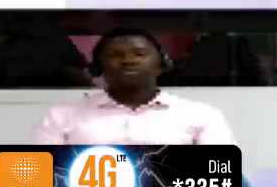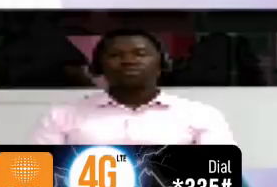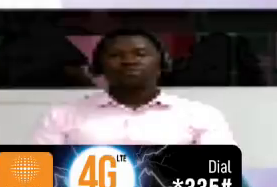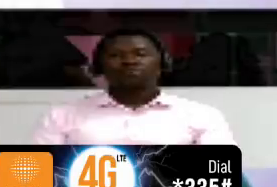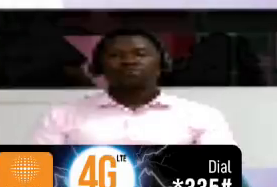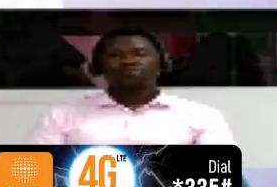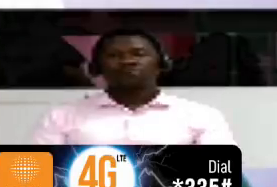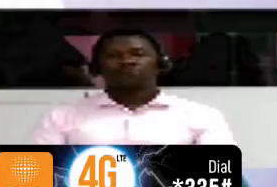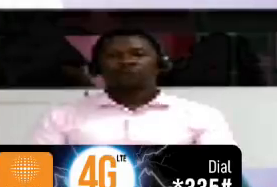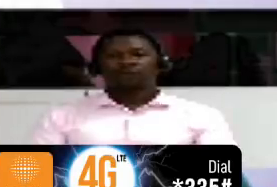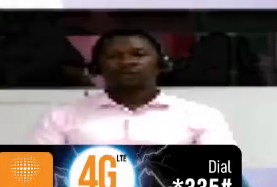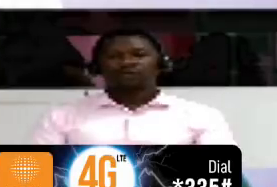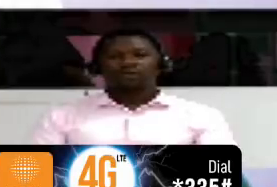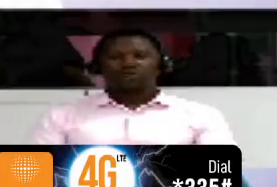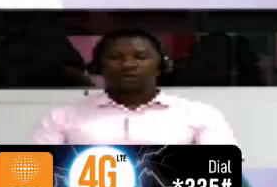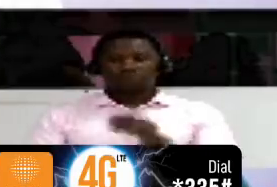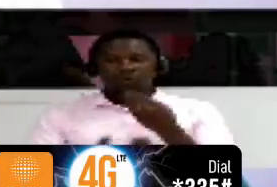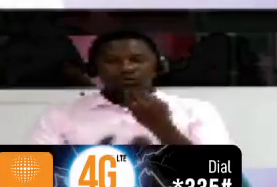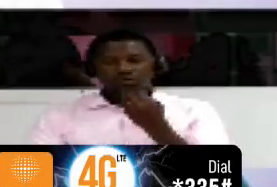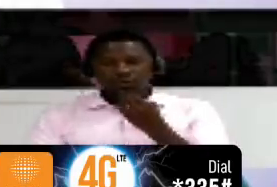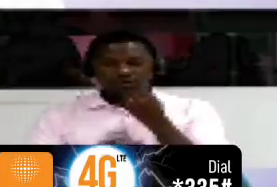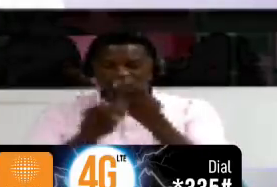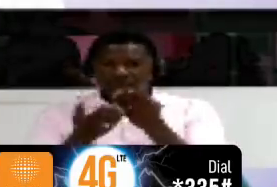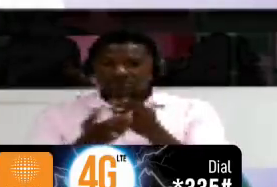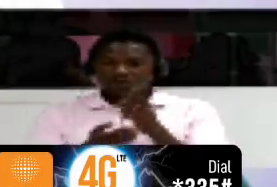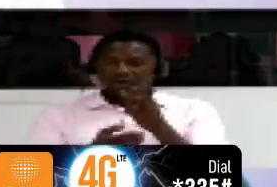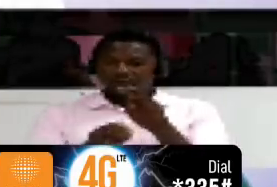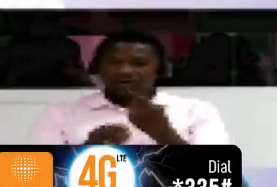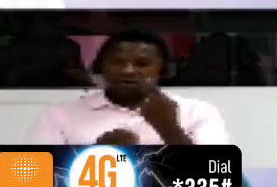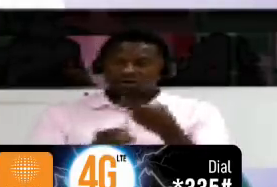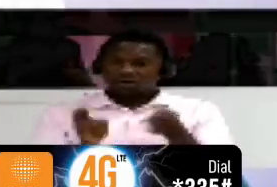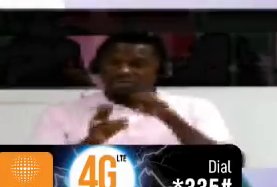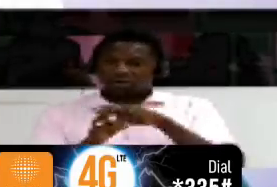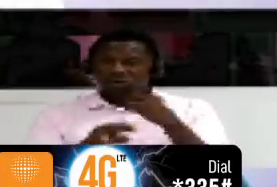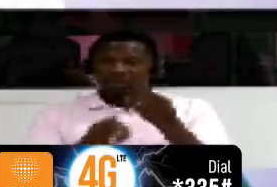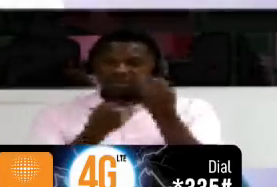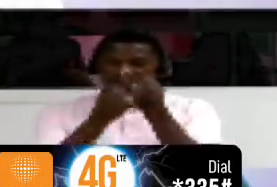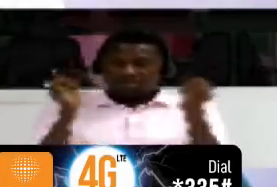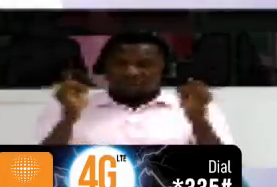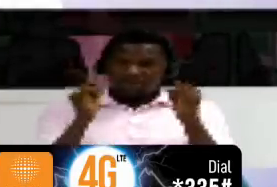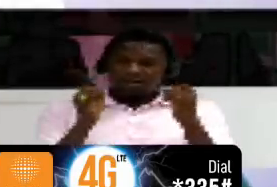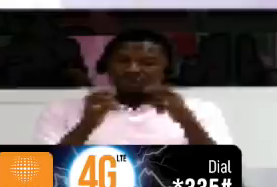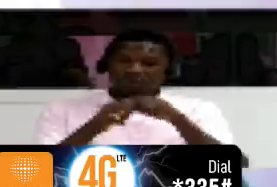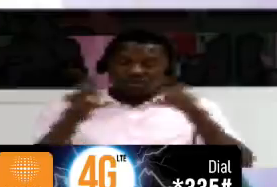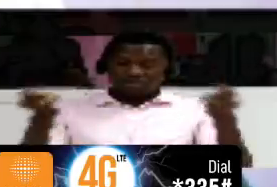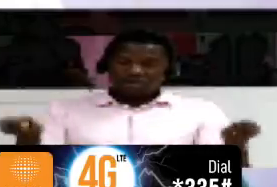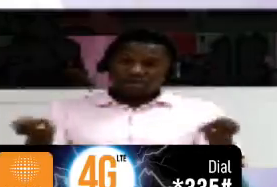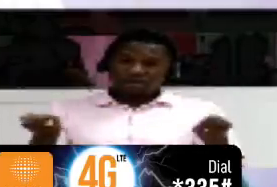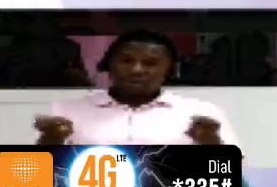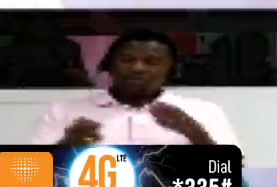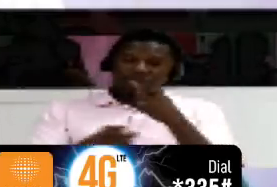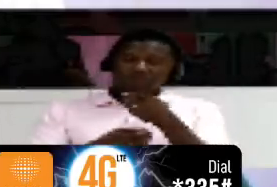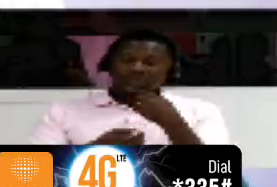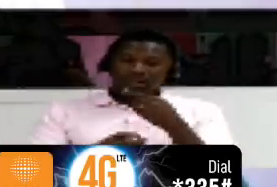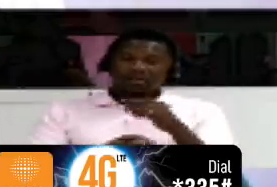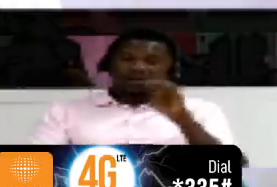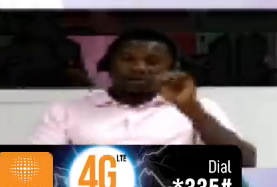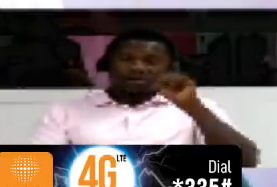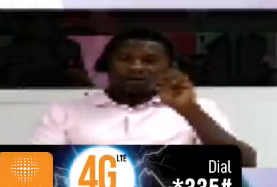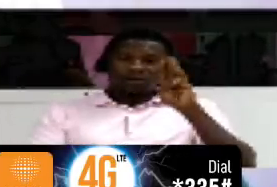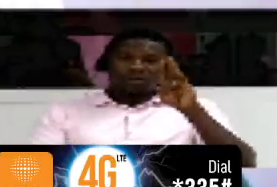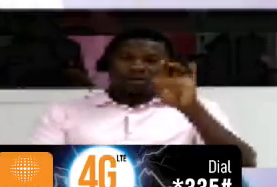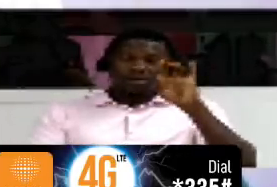So you're saying that one of the reports was that, by the independent newspaper? Exactly. Was that Ibrahimo was caught